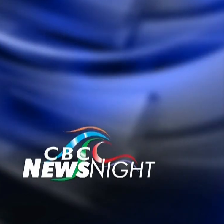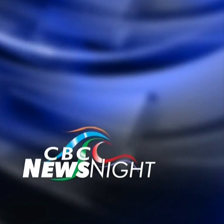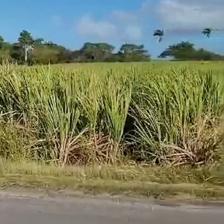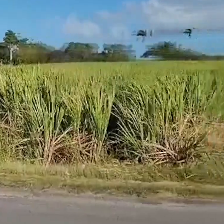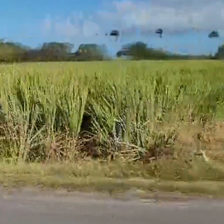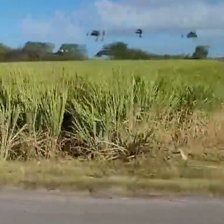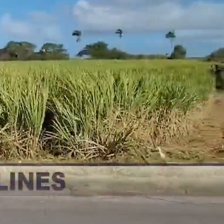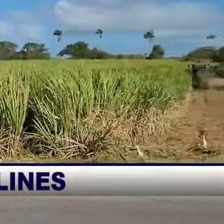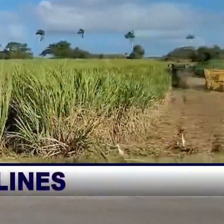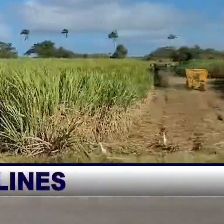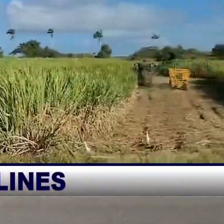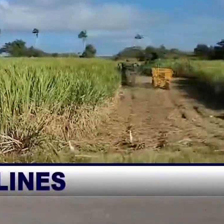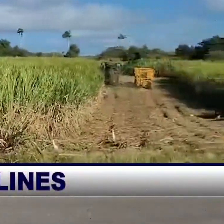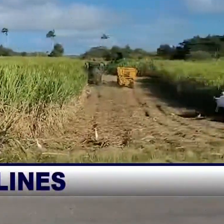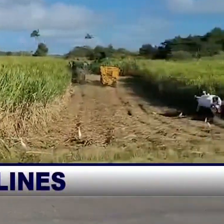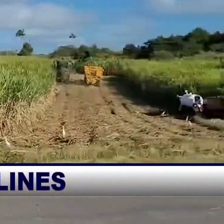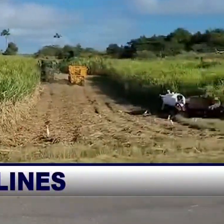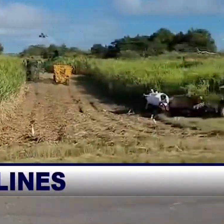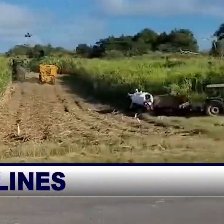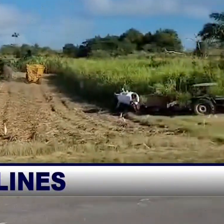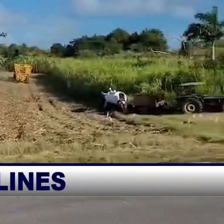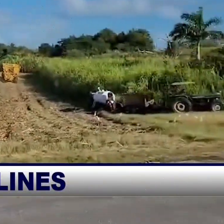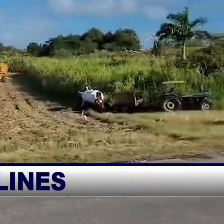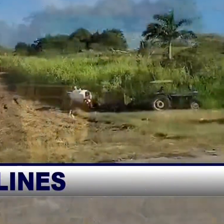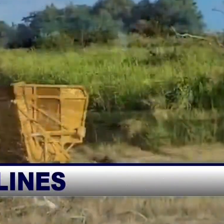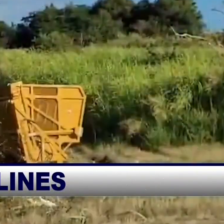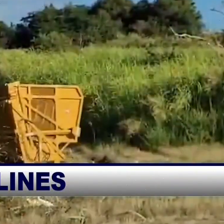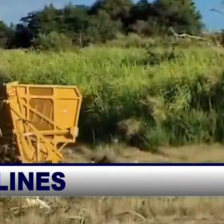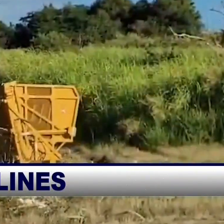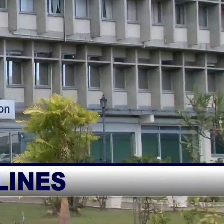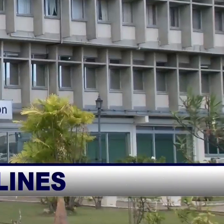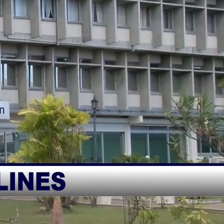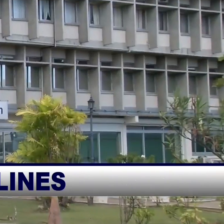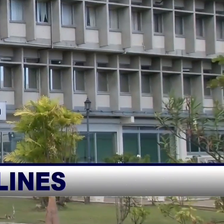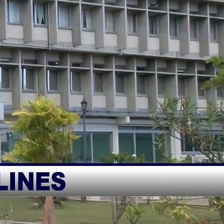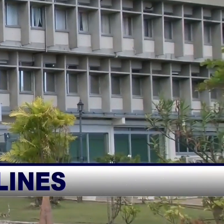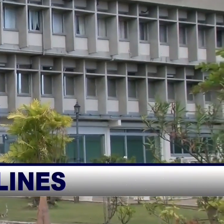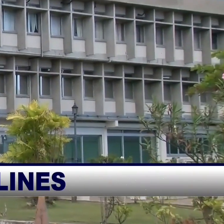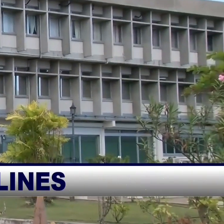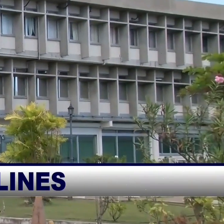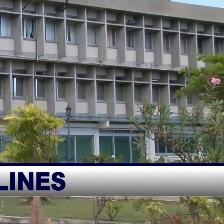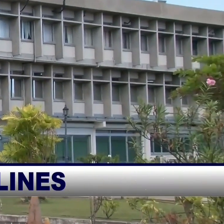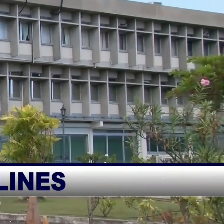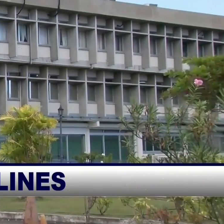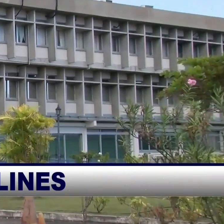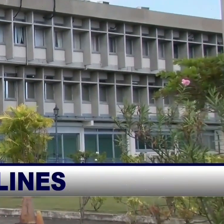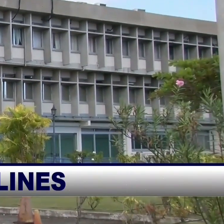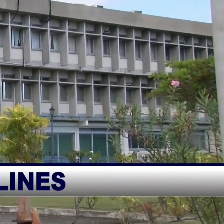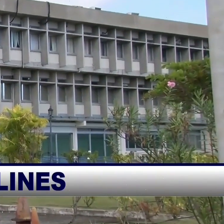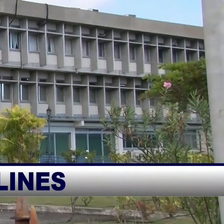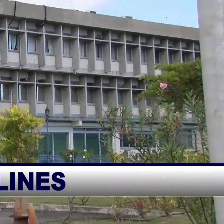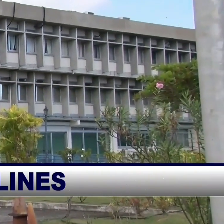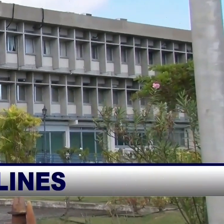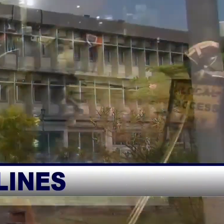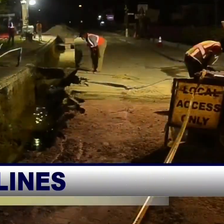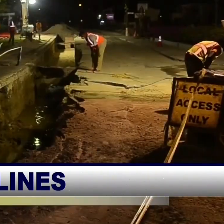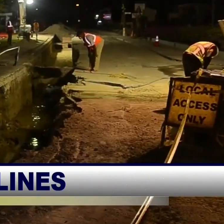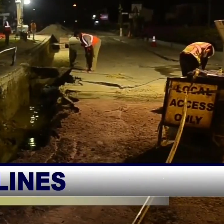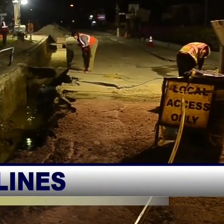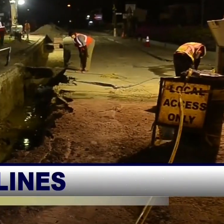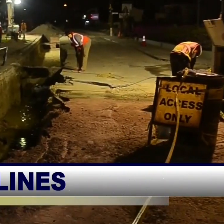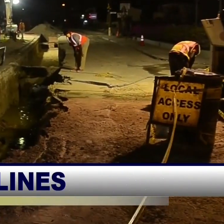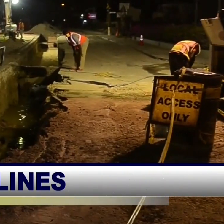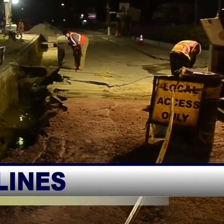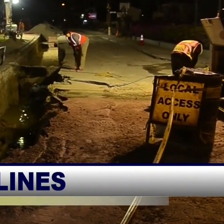A pay hike for local sugar farmers this year. An update on plans to expand natural gas supply